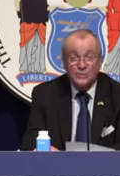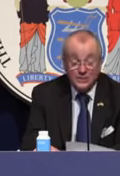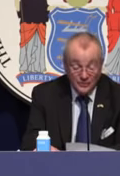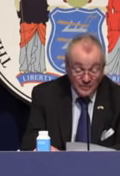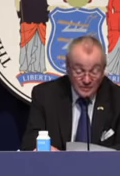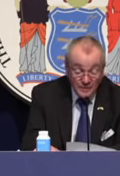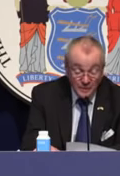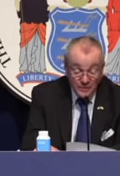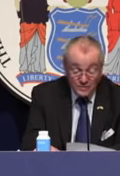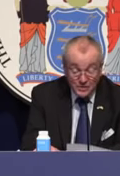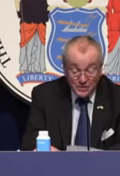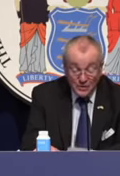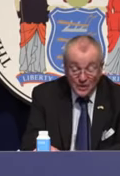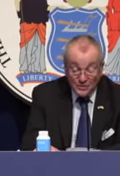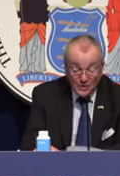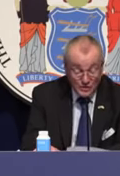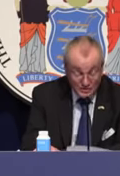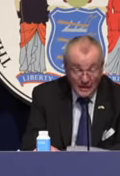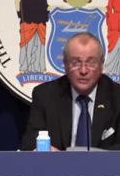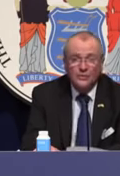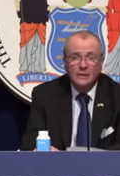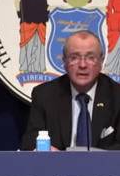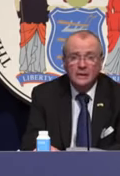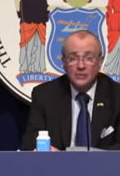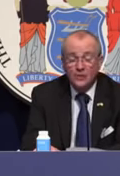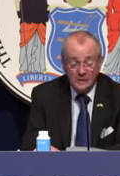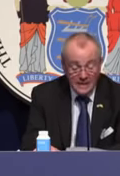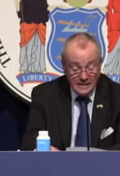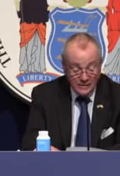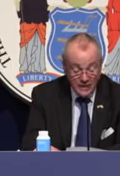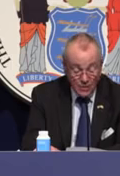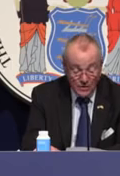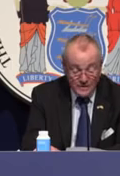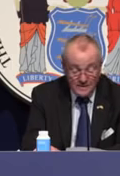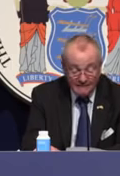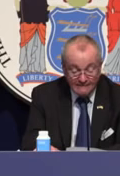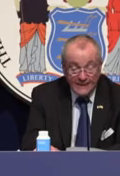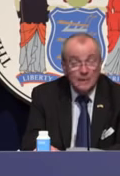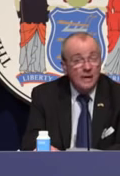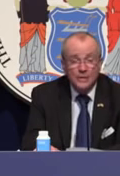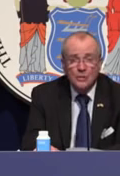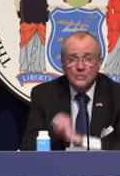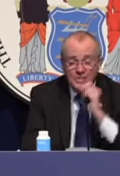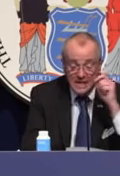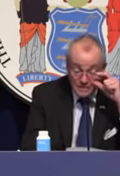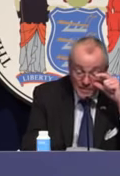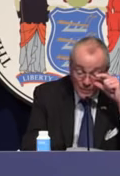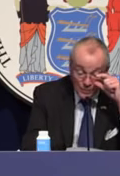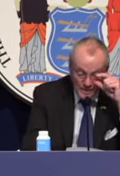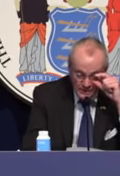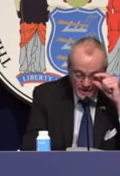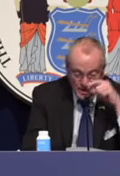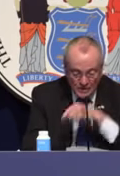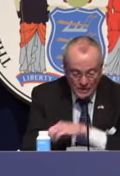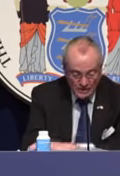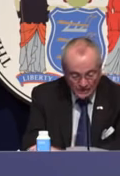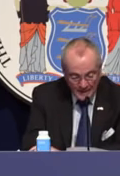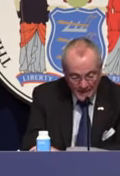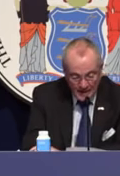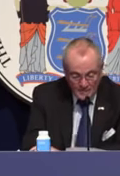in East Rutherford, which has been serving our first responders and frontline healthcare workers. Make no mistake, the men and women of